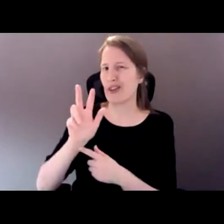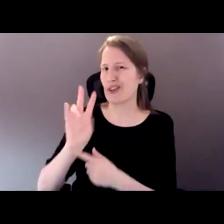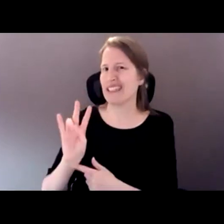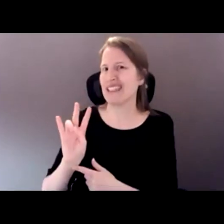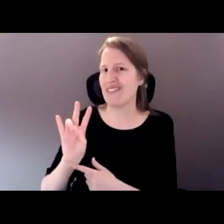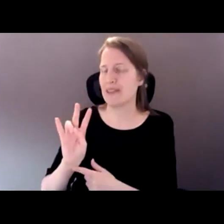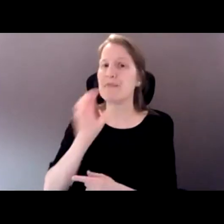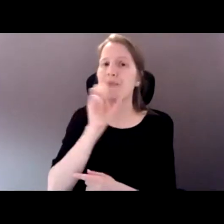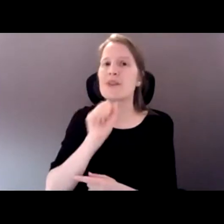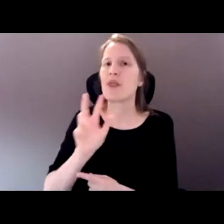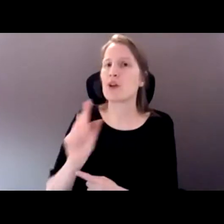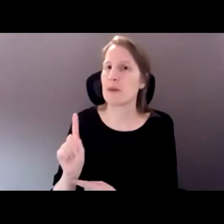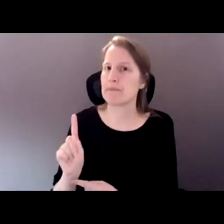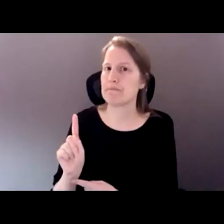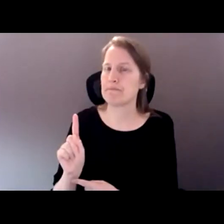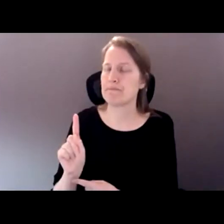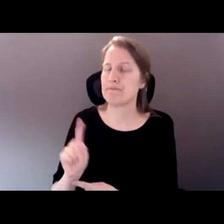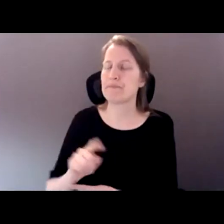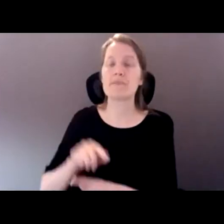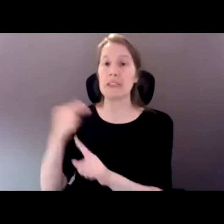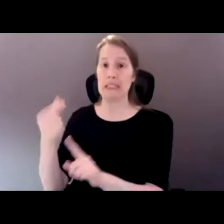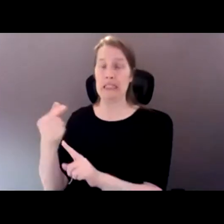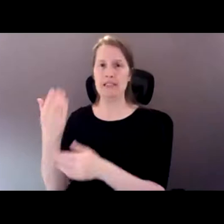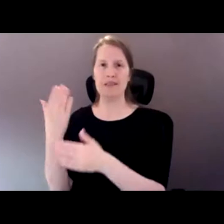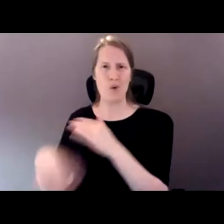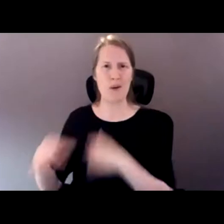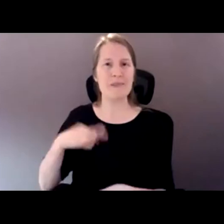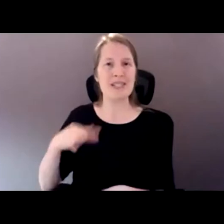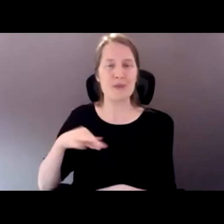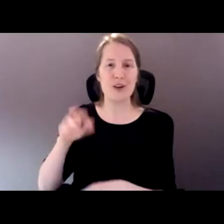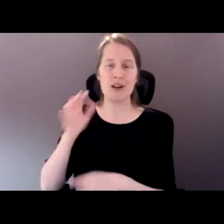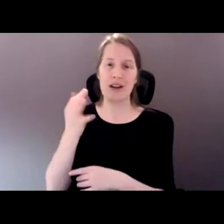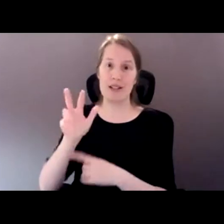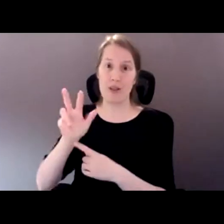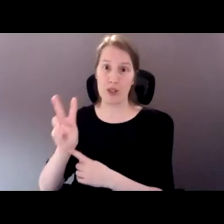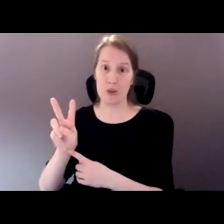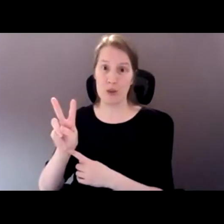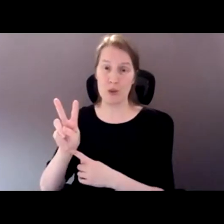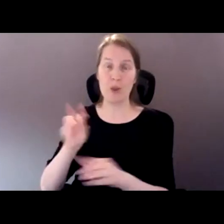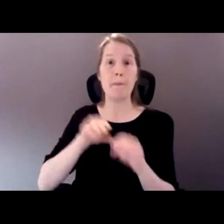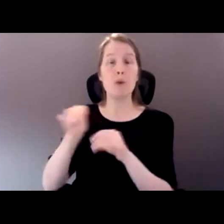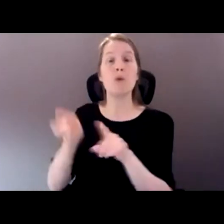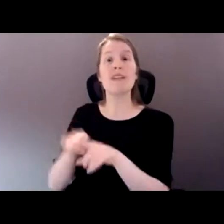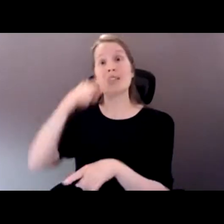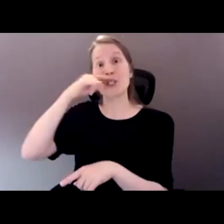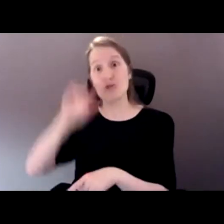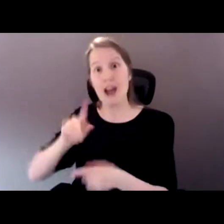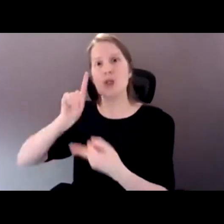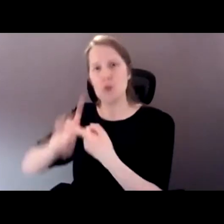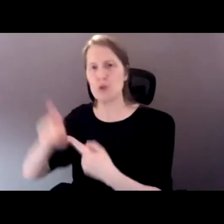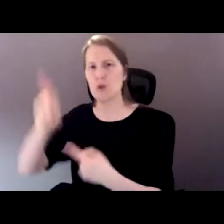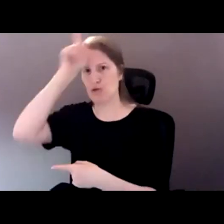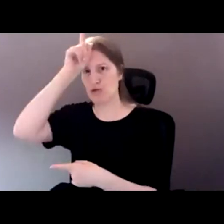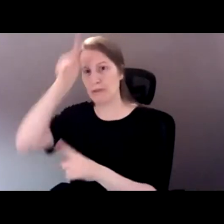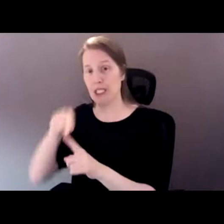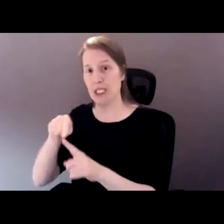the age of 31. Giessen was born in Pittsburgh in 1932 and moved as a child with his family to Germany, where he